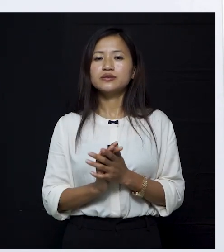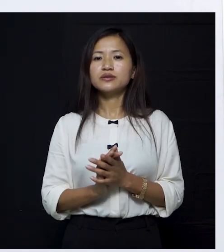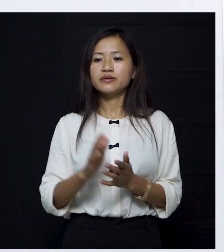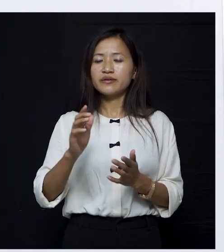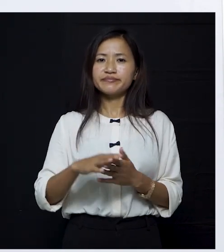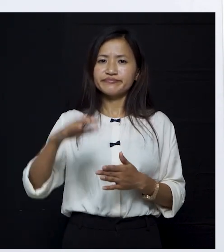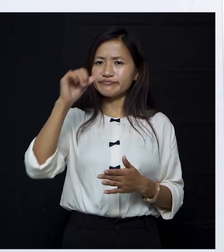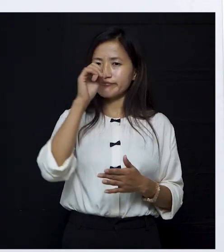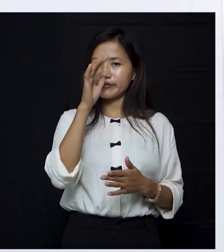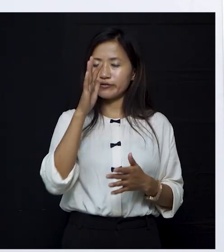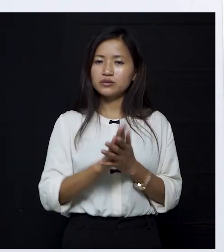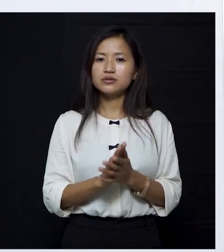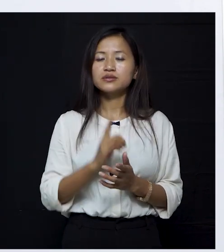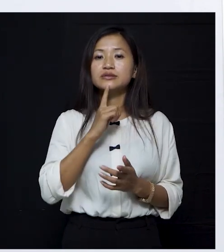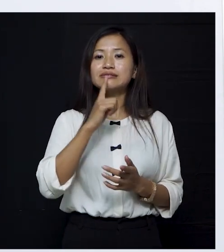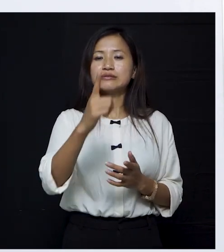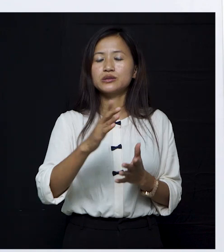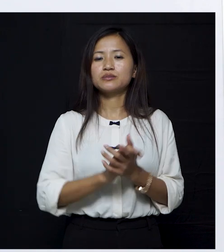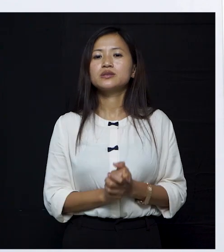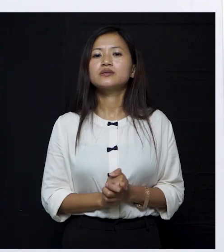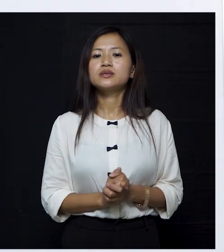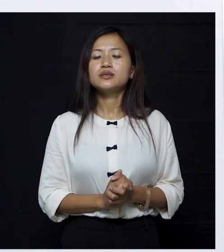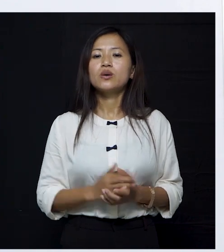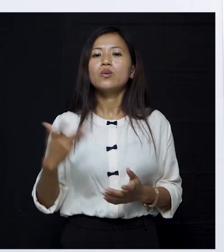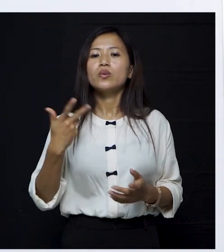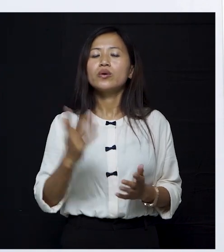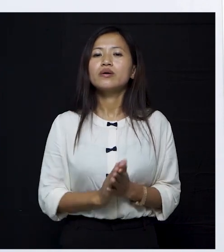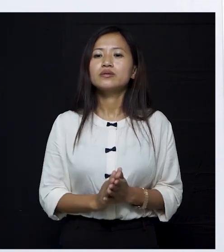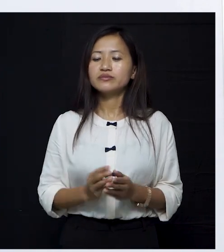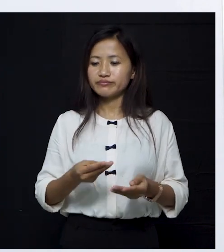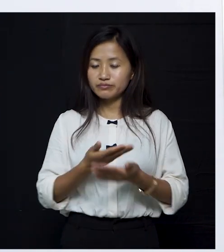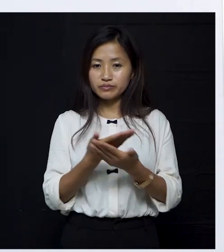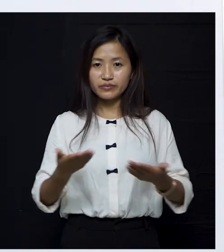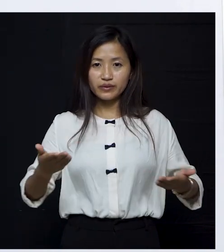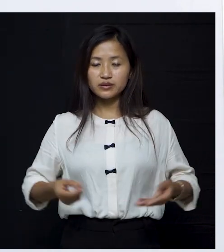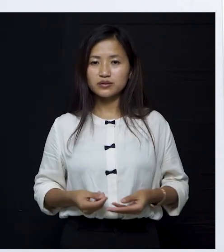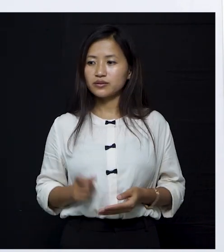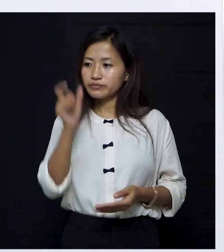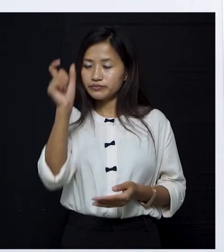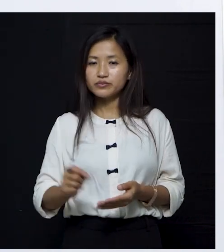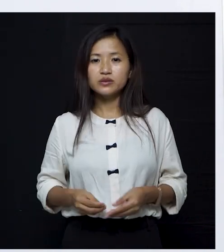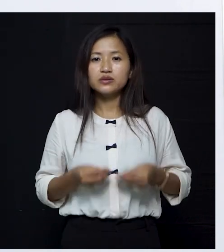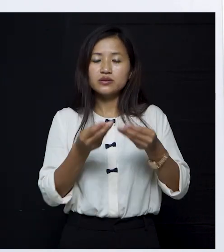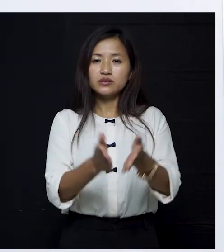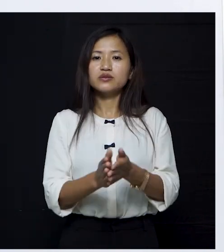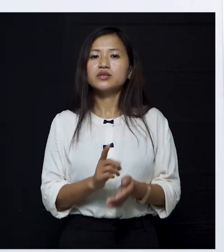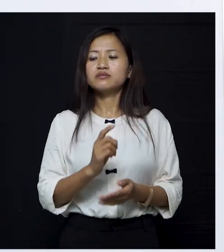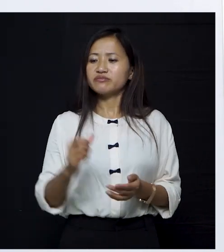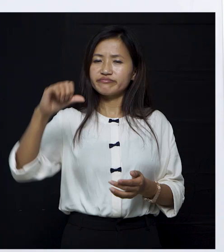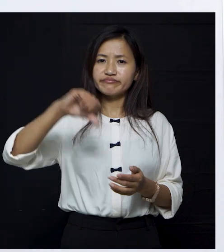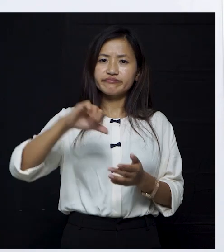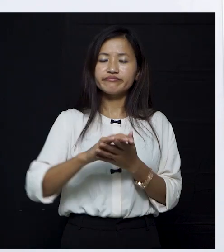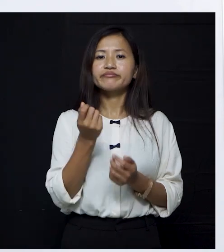false information. False information means where the producers, they are giving the consumers false